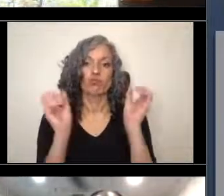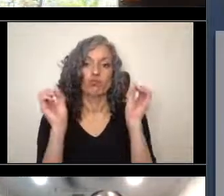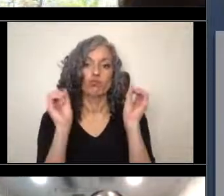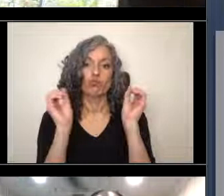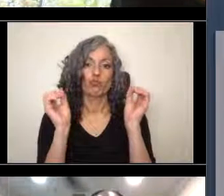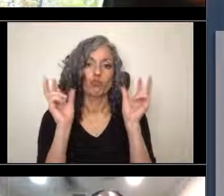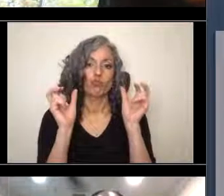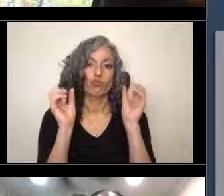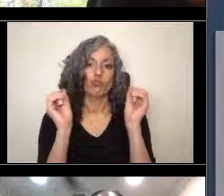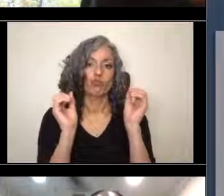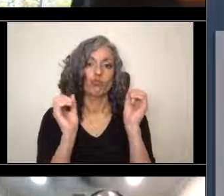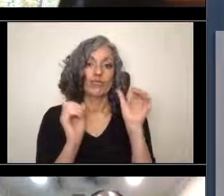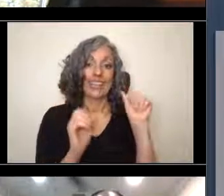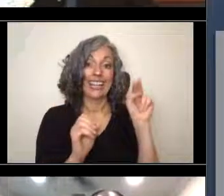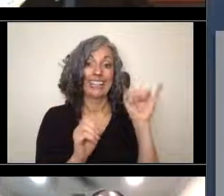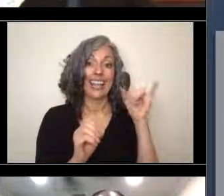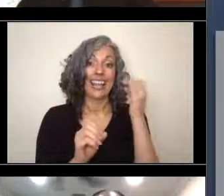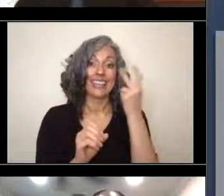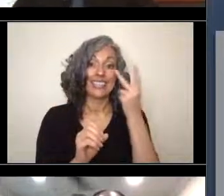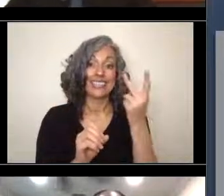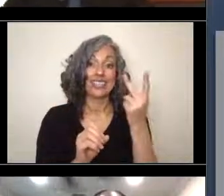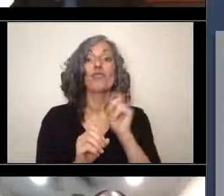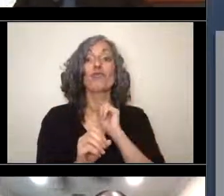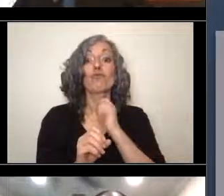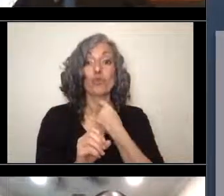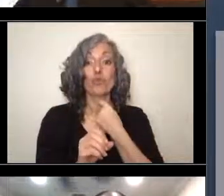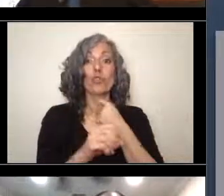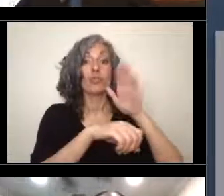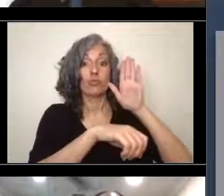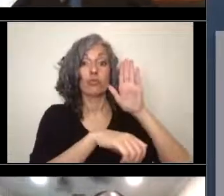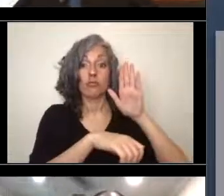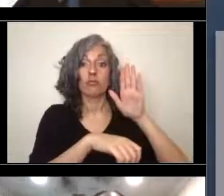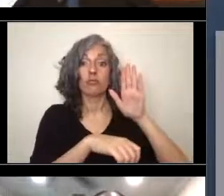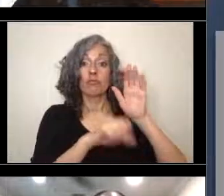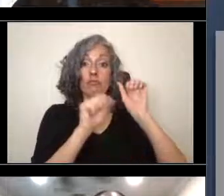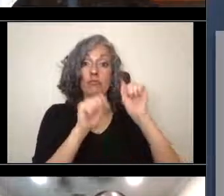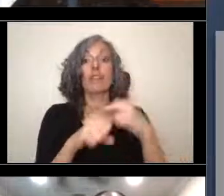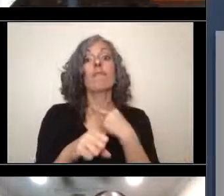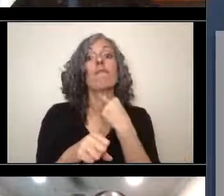Andy, I can see you've unmuted yourself, but if you're speaking, we cannot hear you.